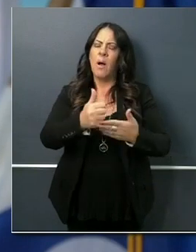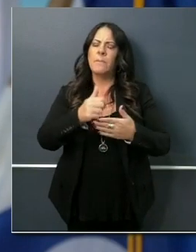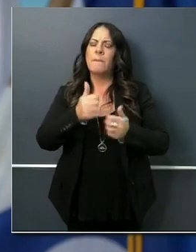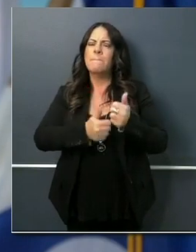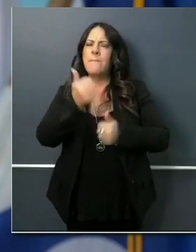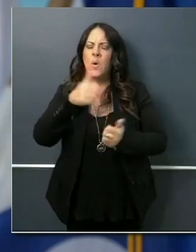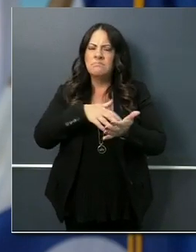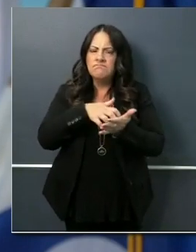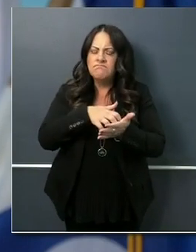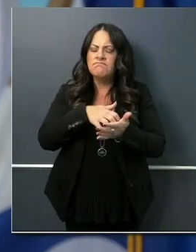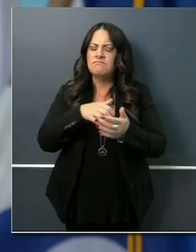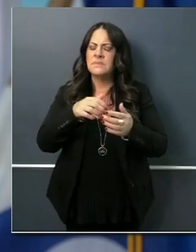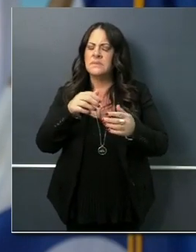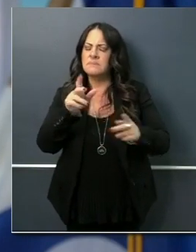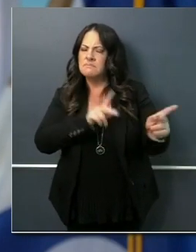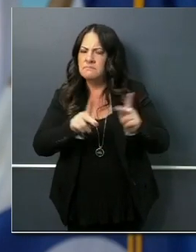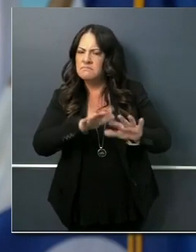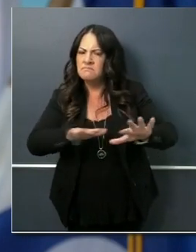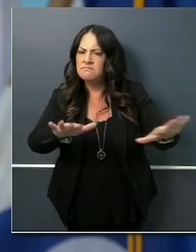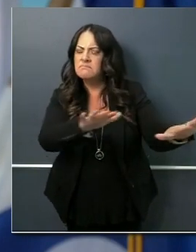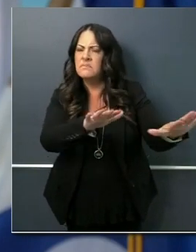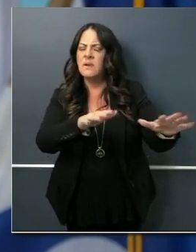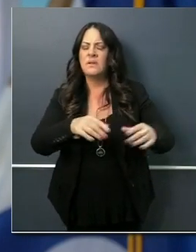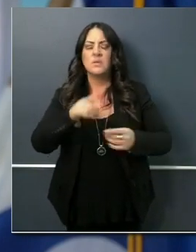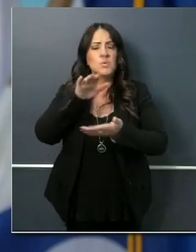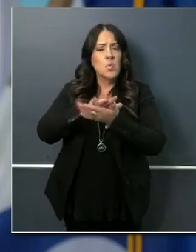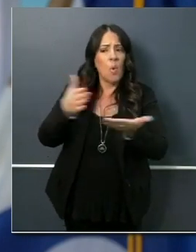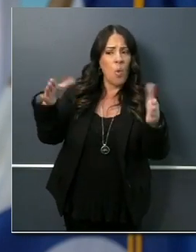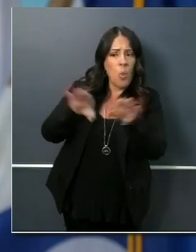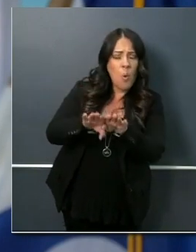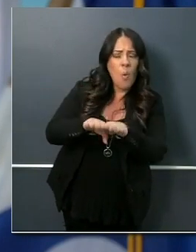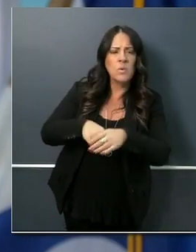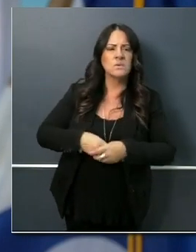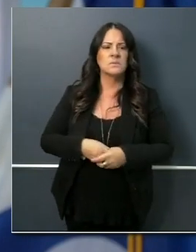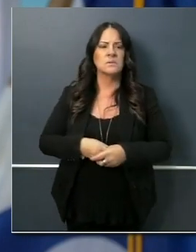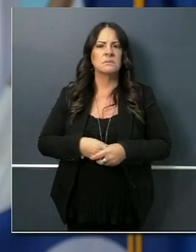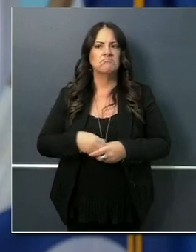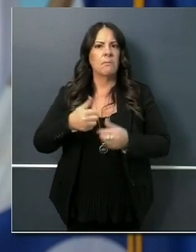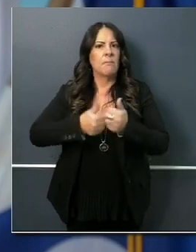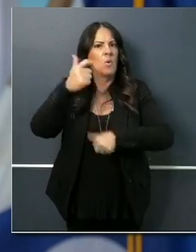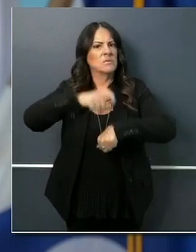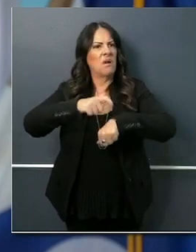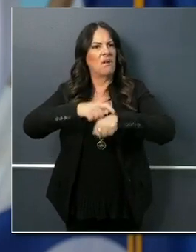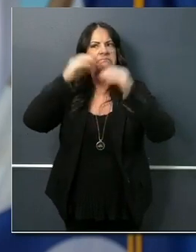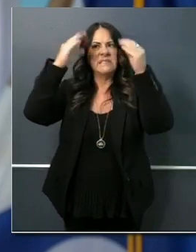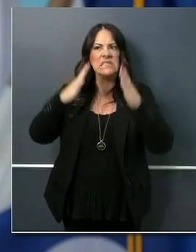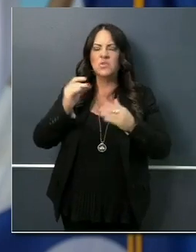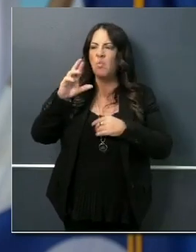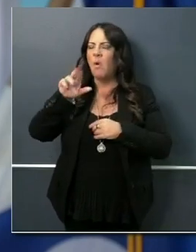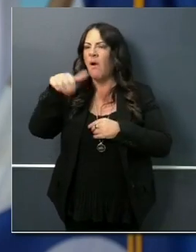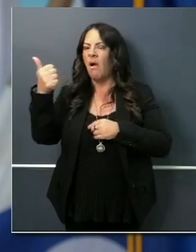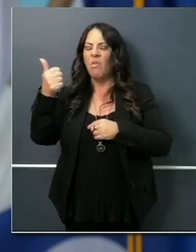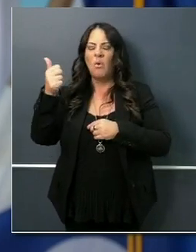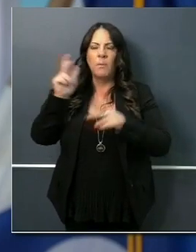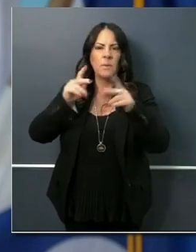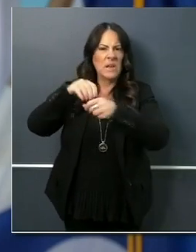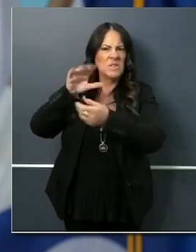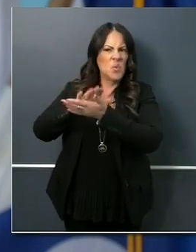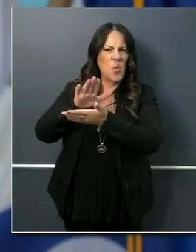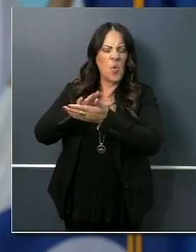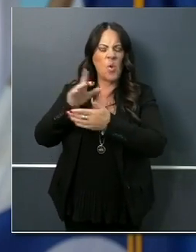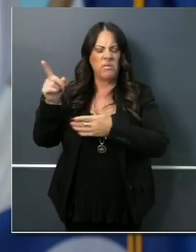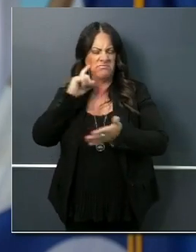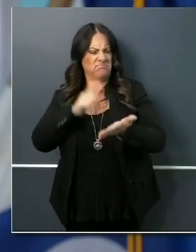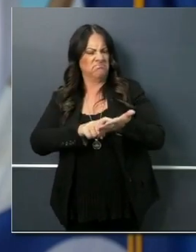closed, that's another point of contact where people are able to make referrals based upon the interaction of children, the interaction of school